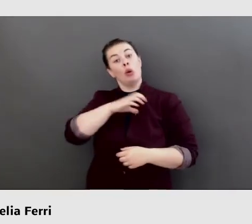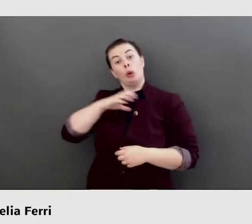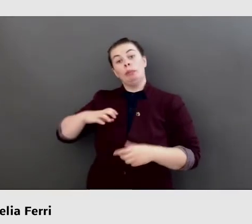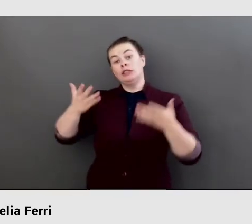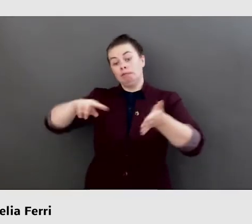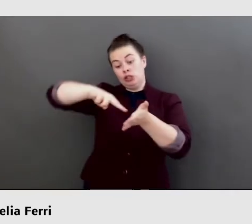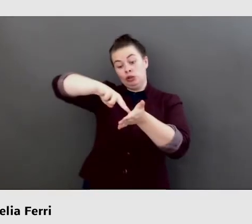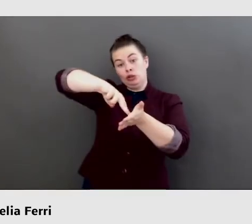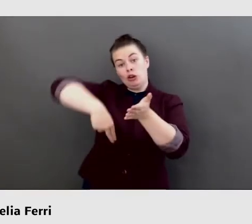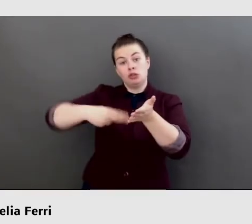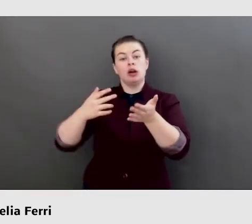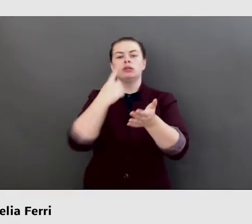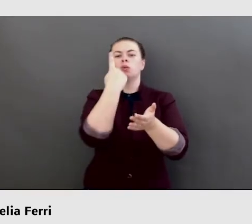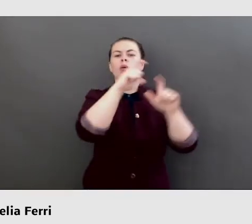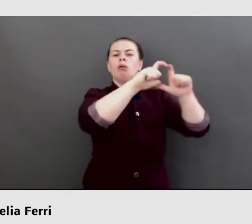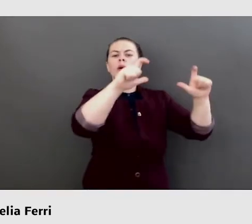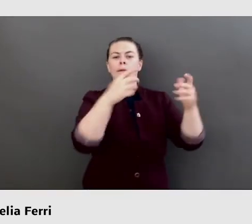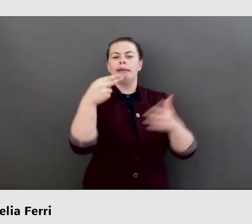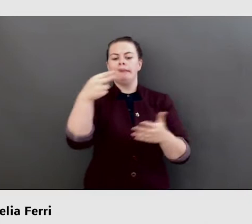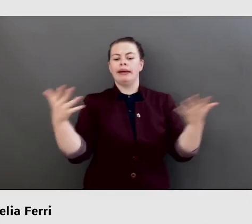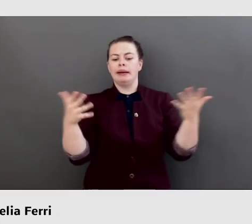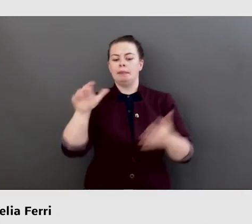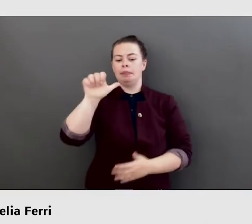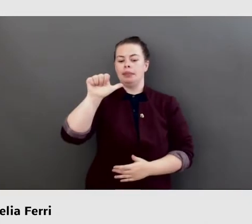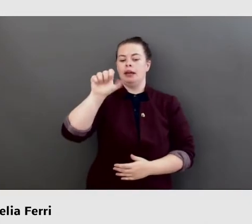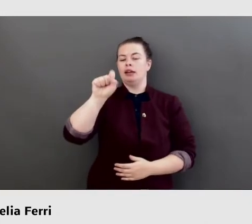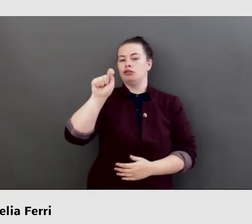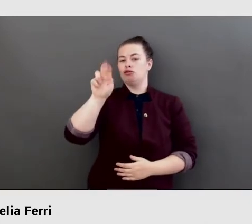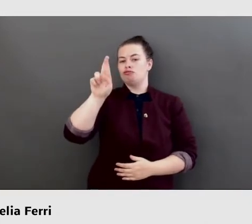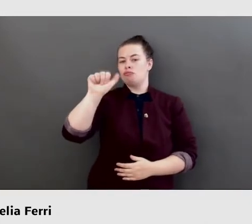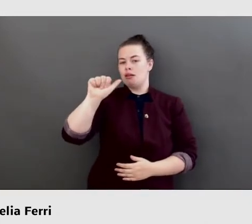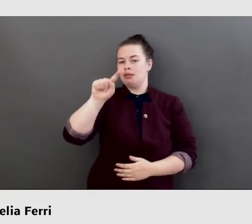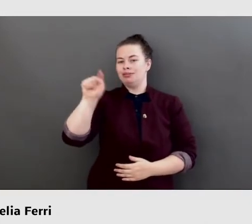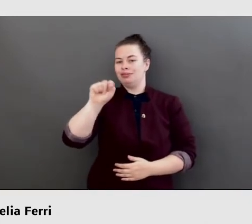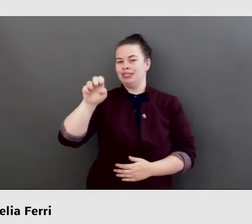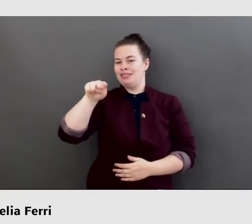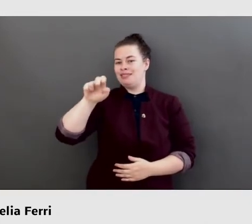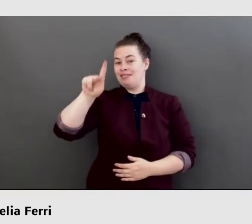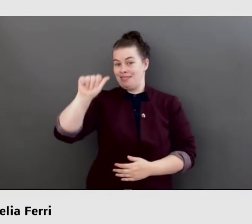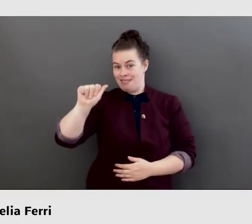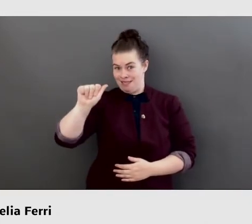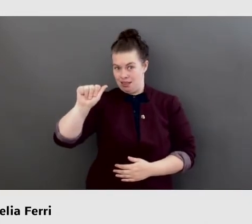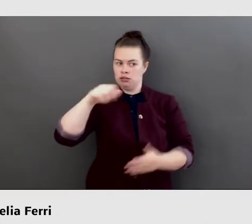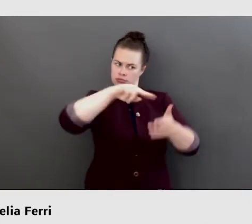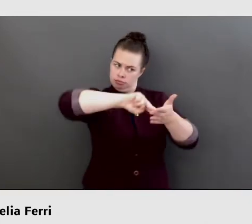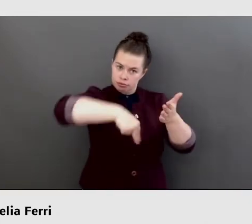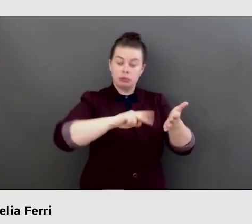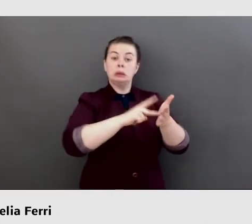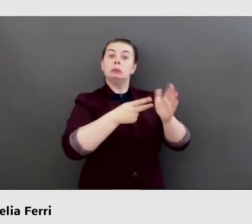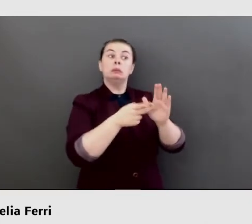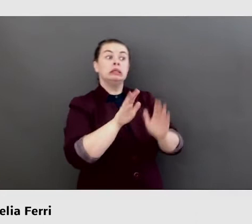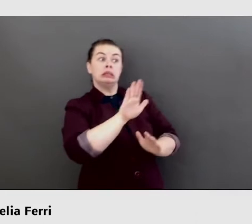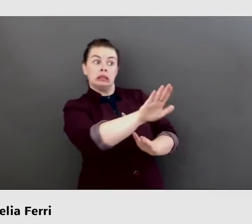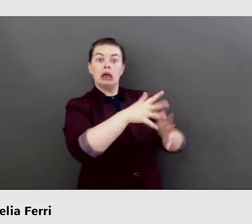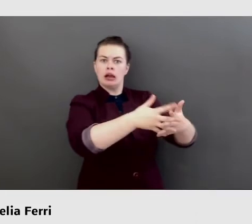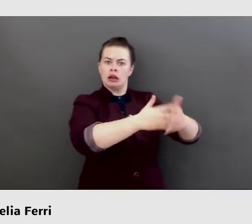has signed the first contract with AstraZeneca to secure a vaccine, the purchase of a vaccine when it will be